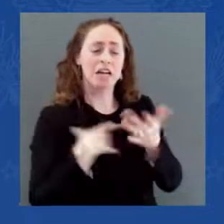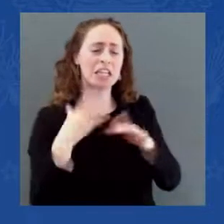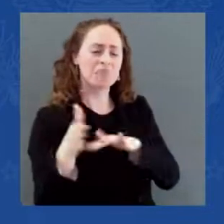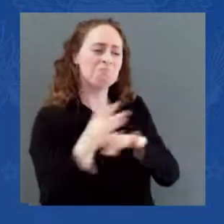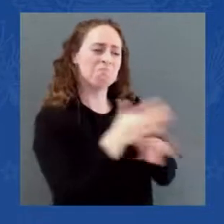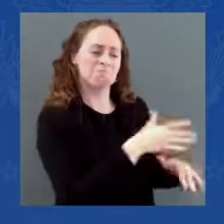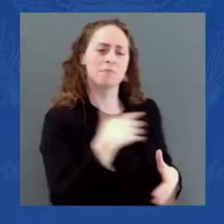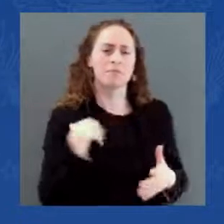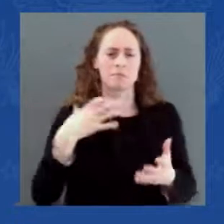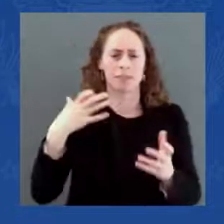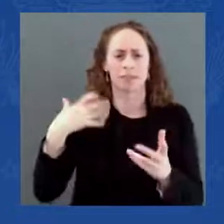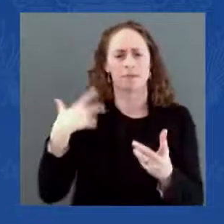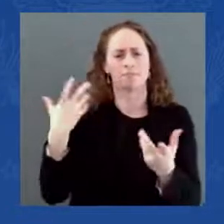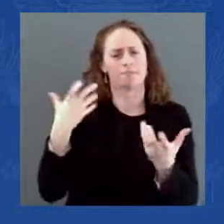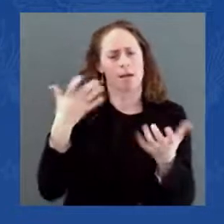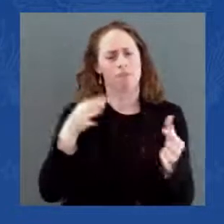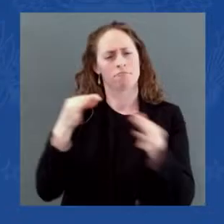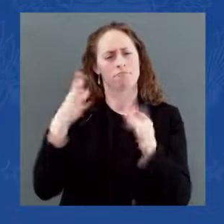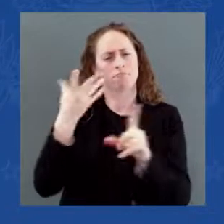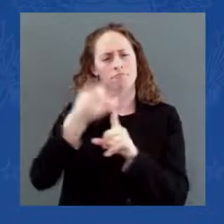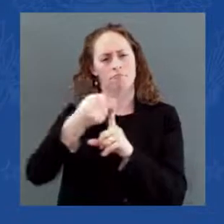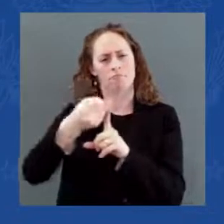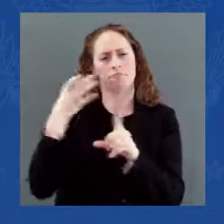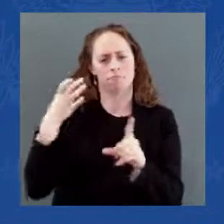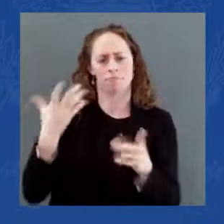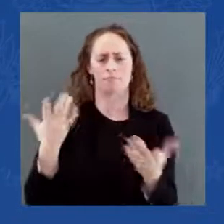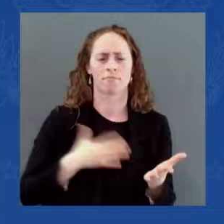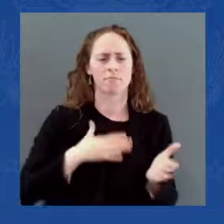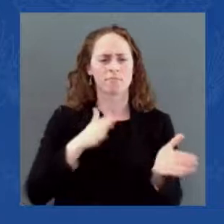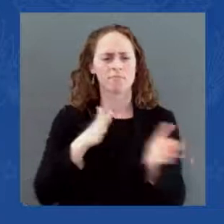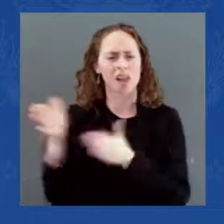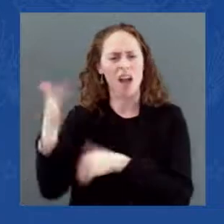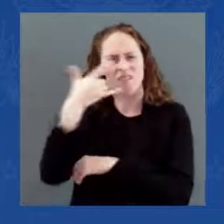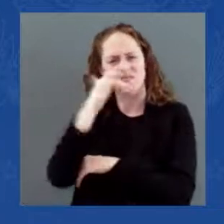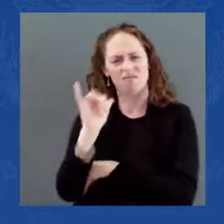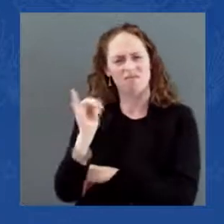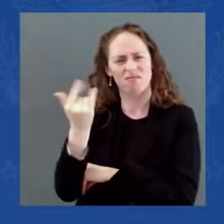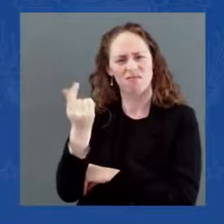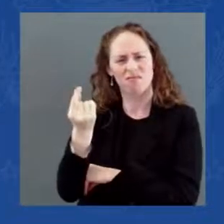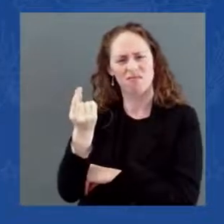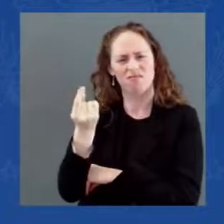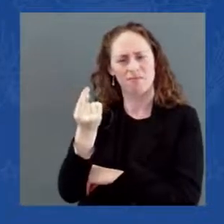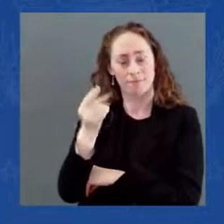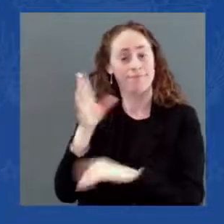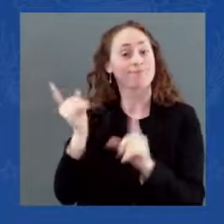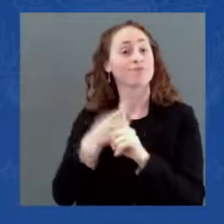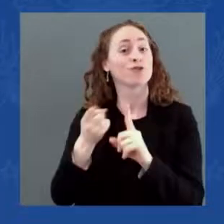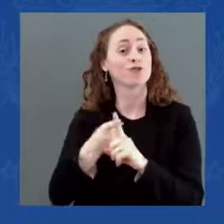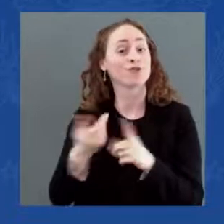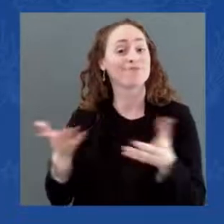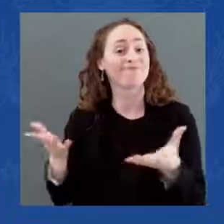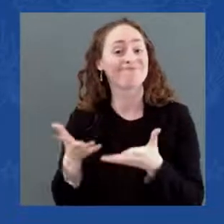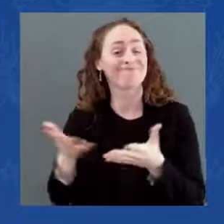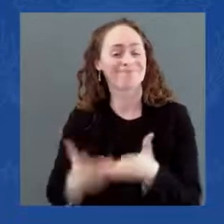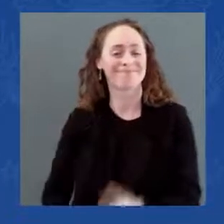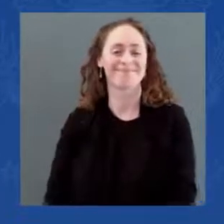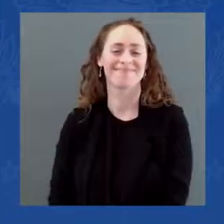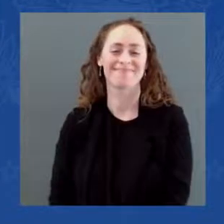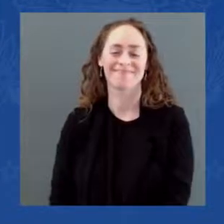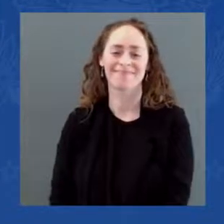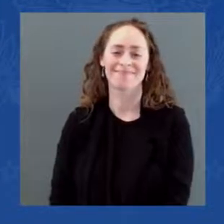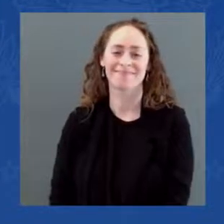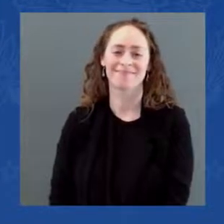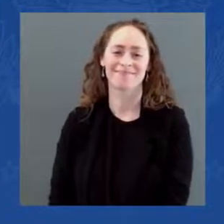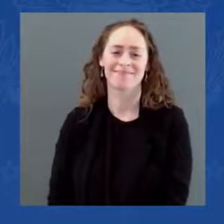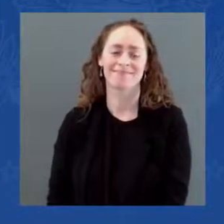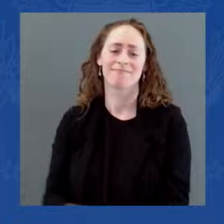want to thank Francis Collins. You know, you've done an incredible job, Doc, here at NIH,